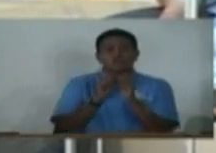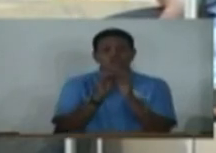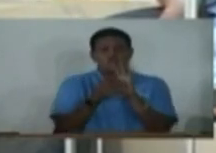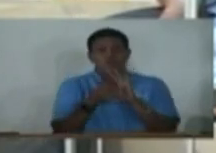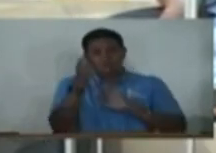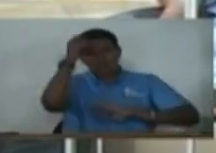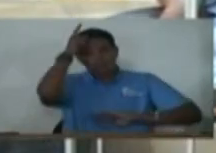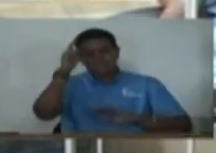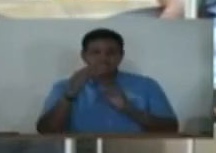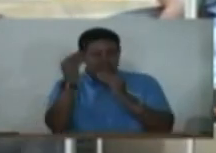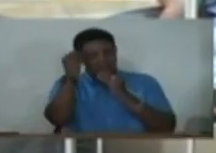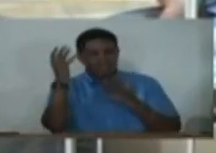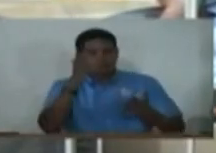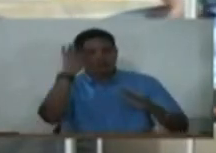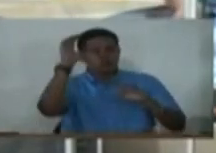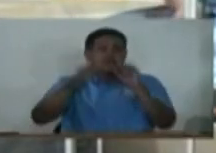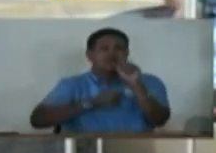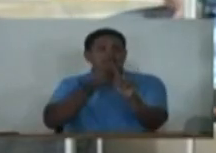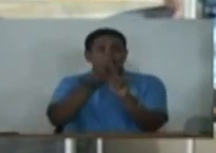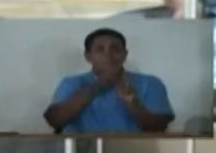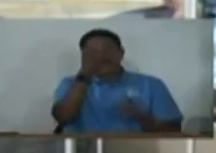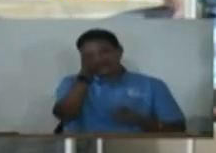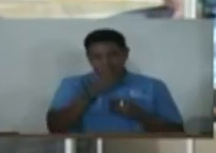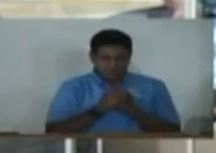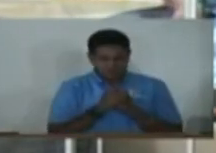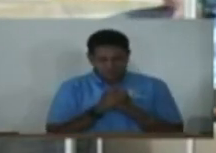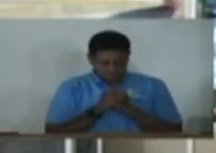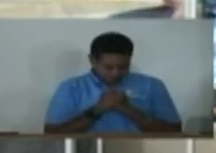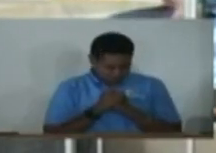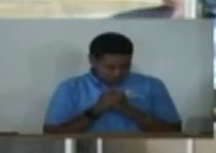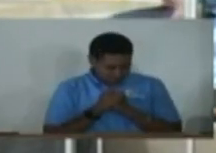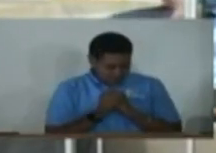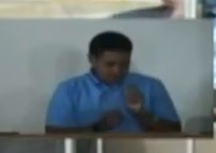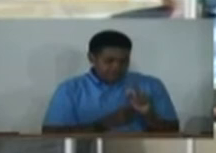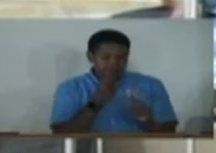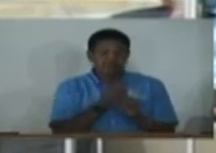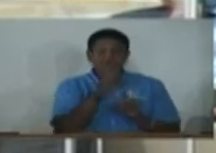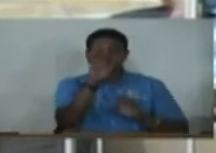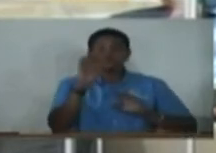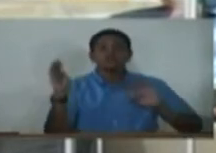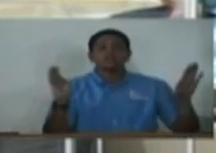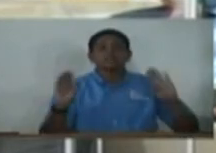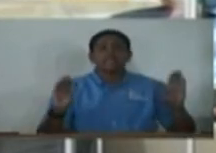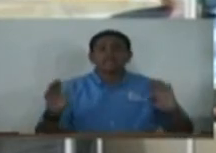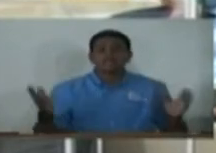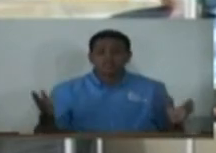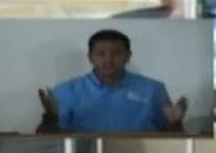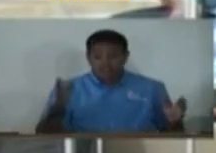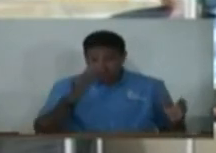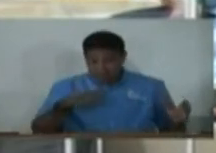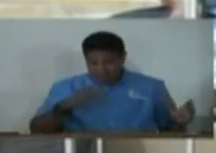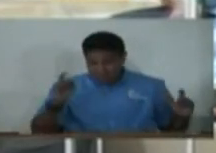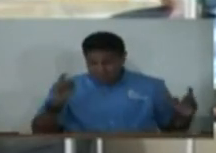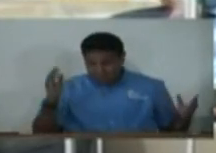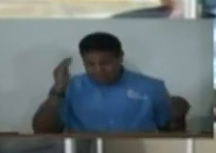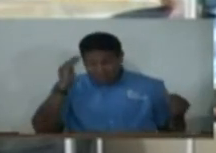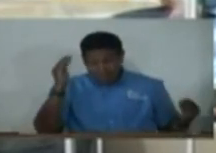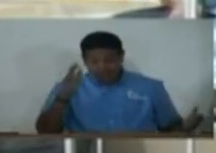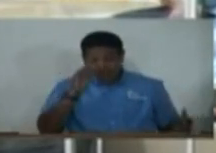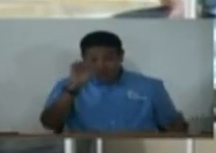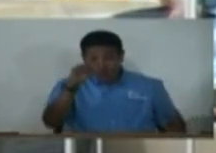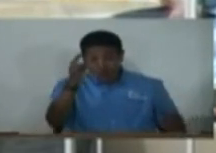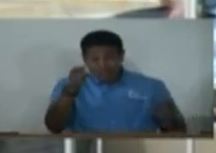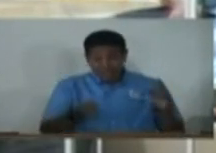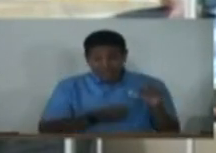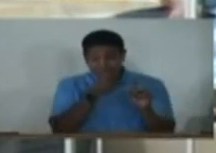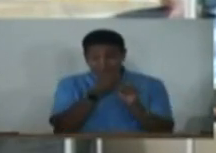information, that will impact your behavior. But, Madam Speaker, it is not only the impact